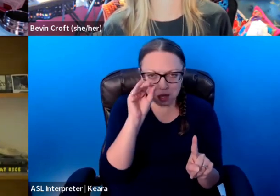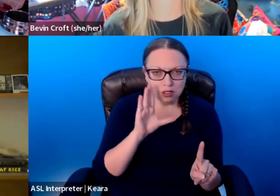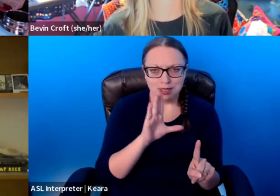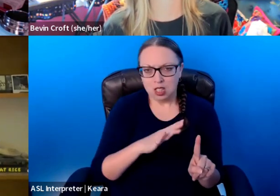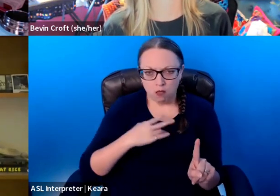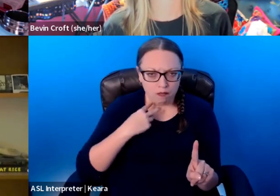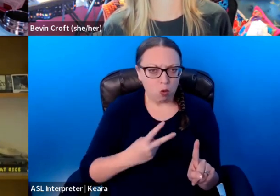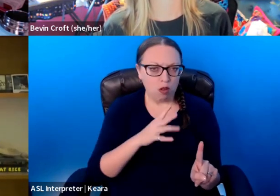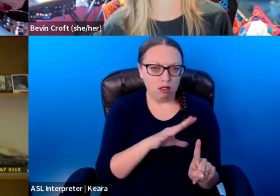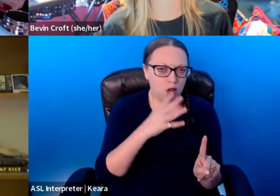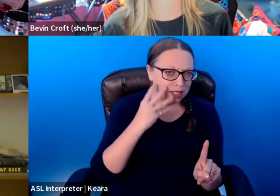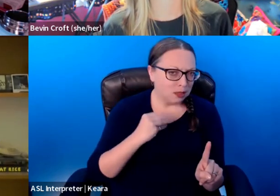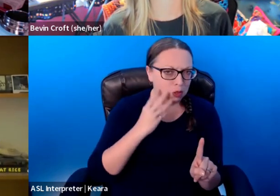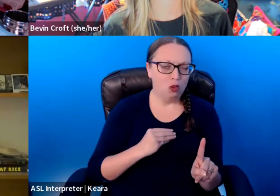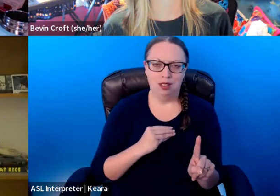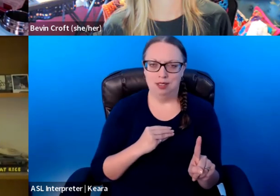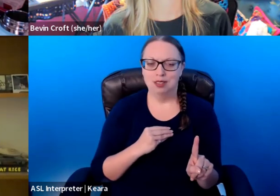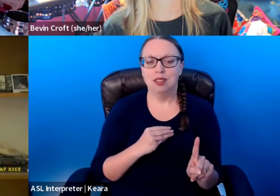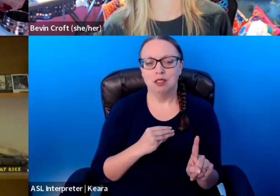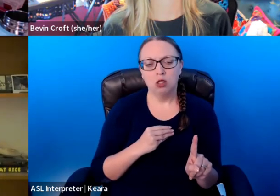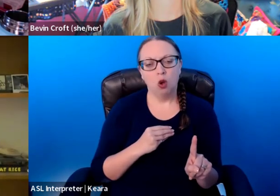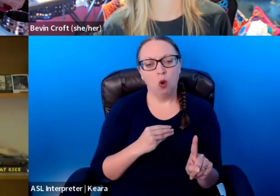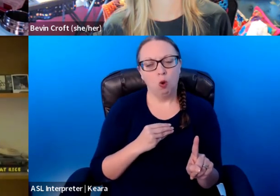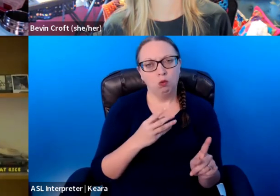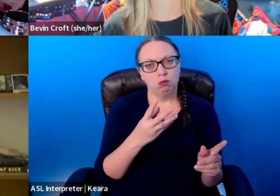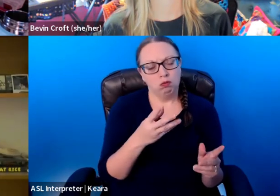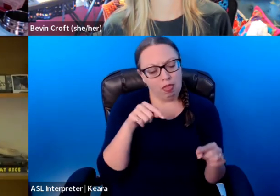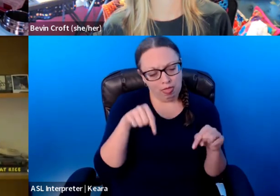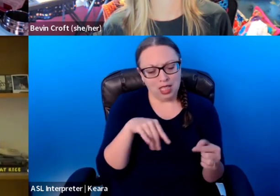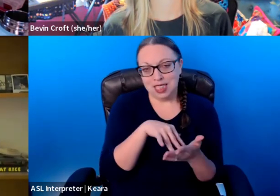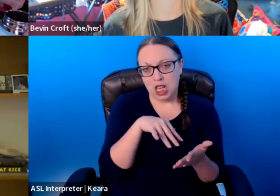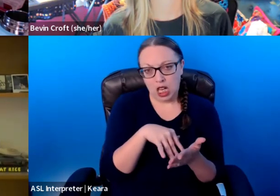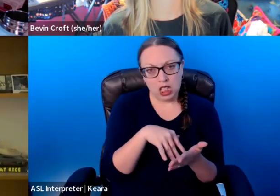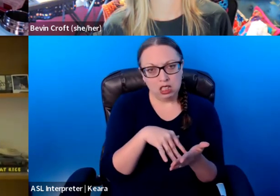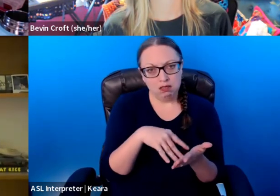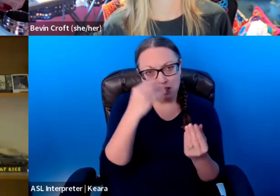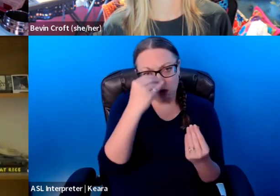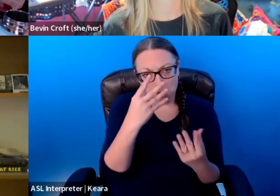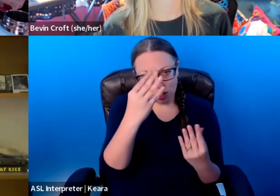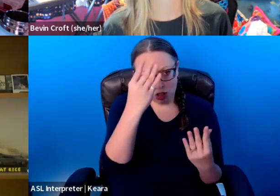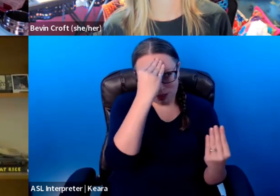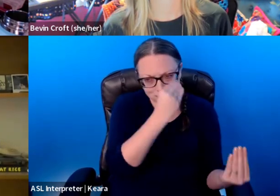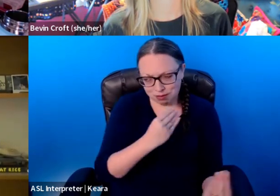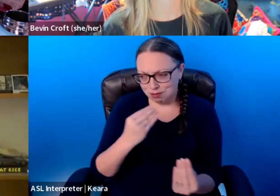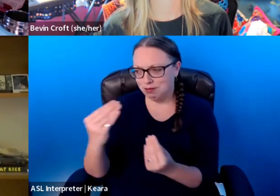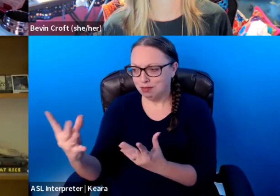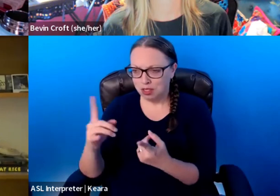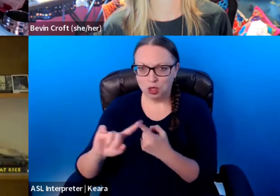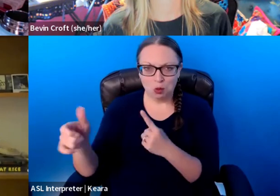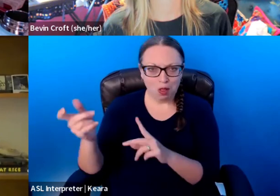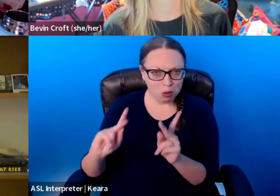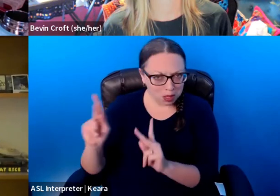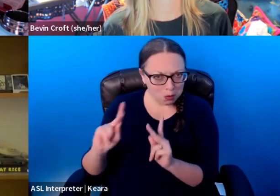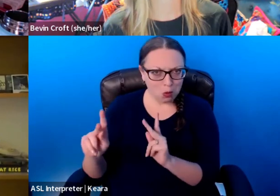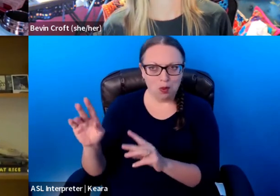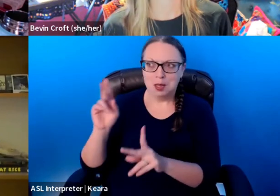take some talking points from this study and go talk to the people that make the decisions about it and talk to each other about it, post it on